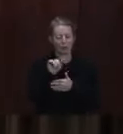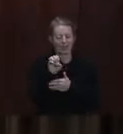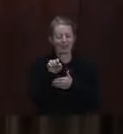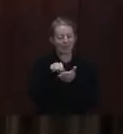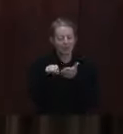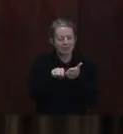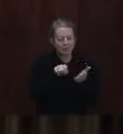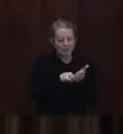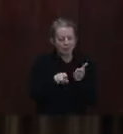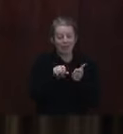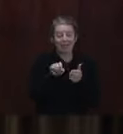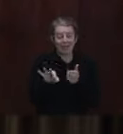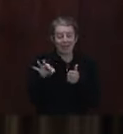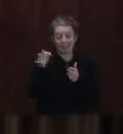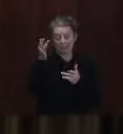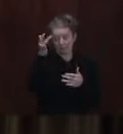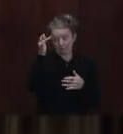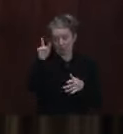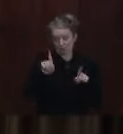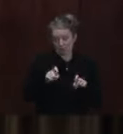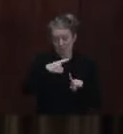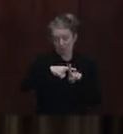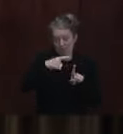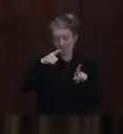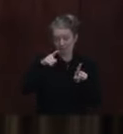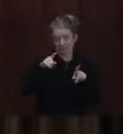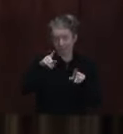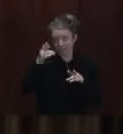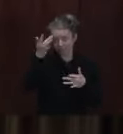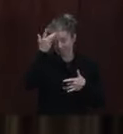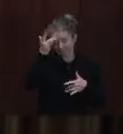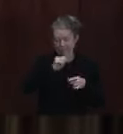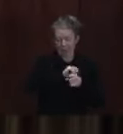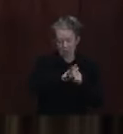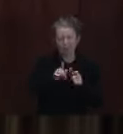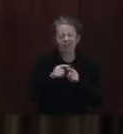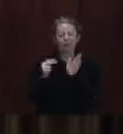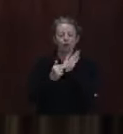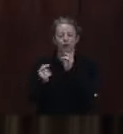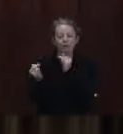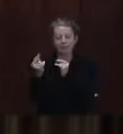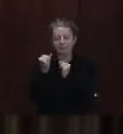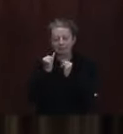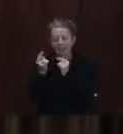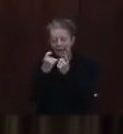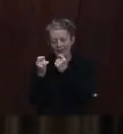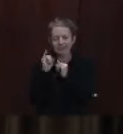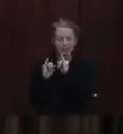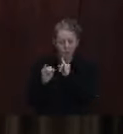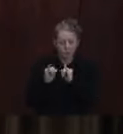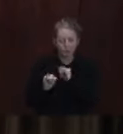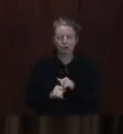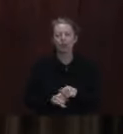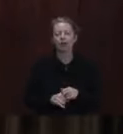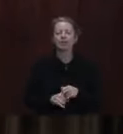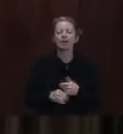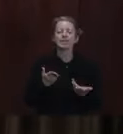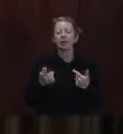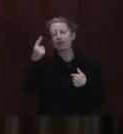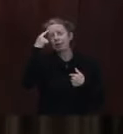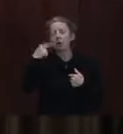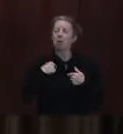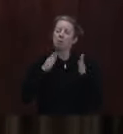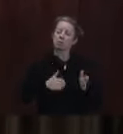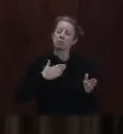all the places they've been, who else has been sick around them. So somebody in their family may have had symptoms, never got tested, thought it was a cold, thought it was